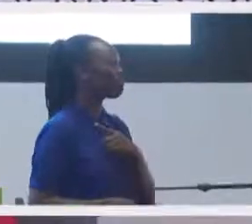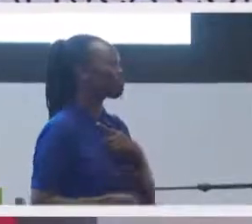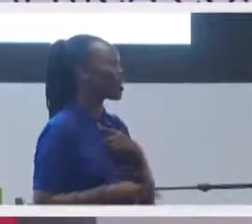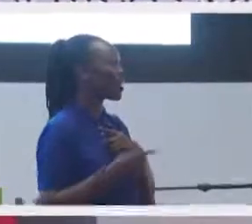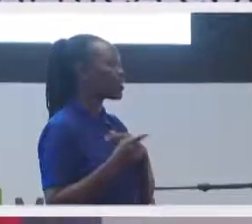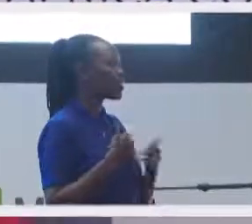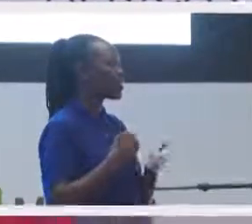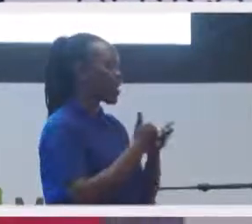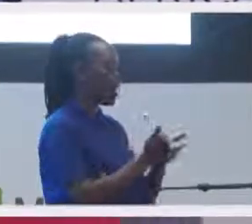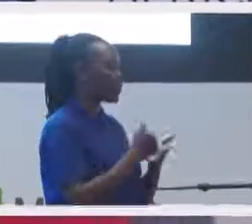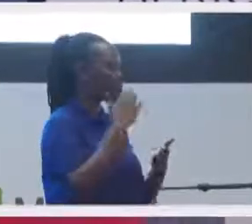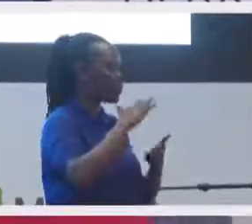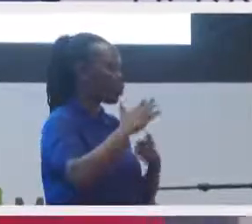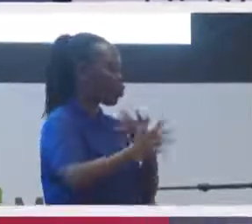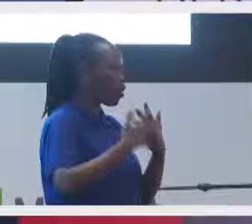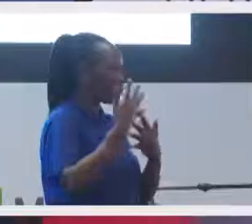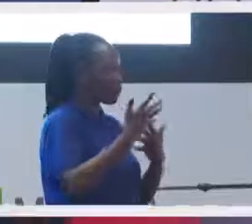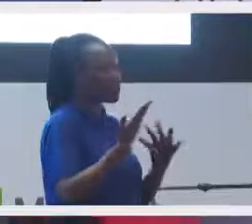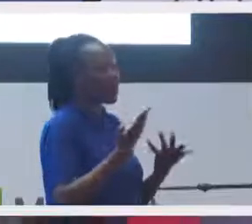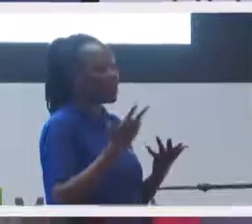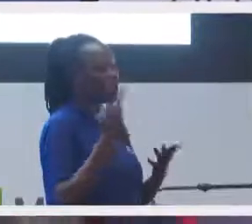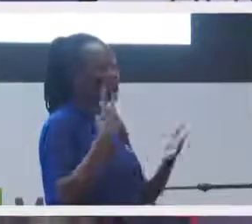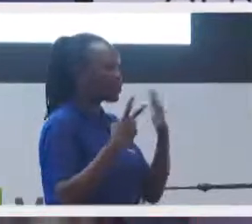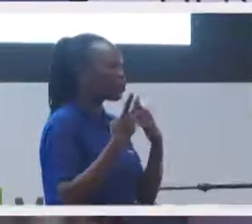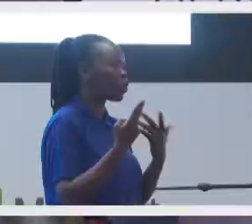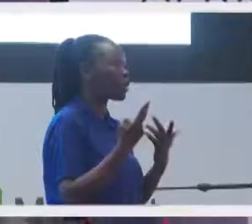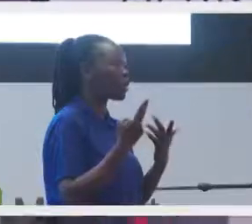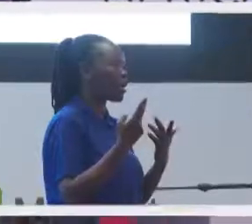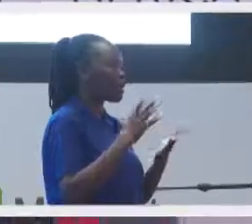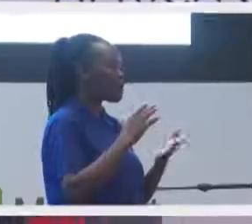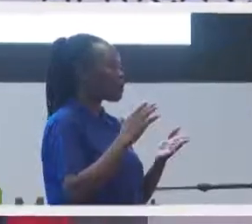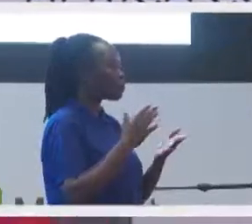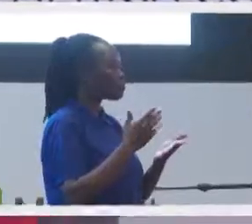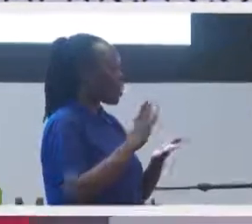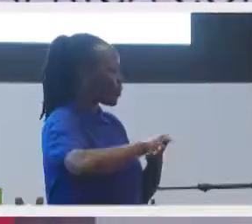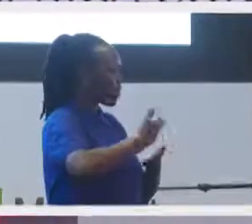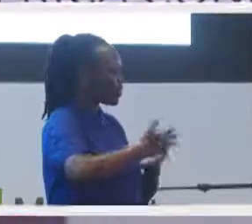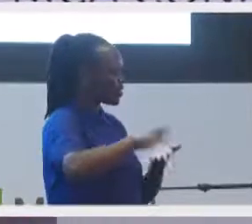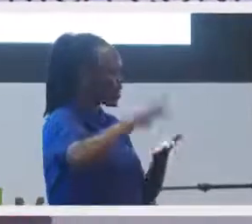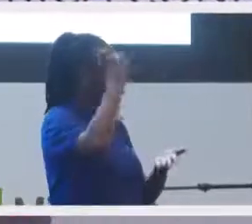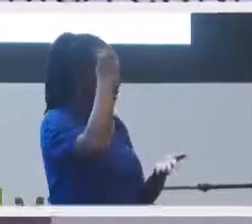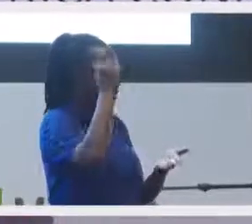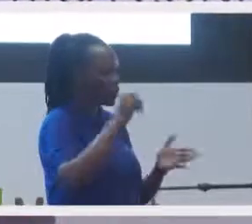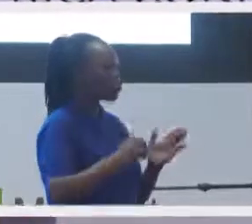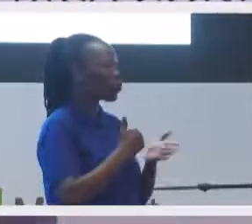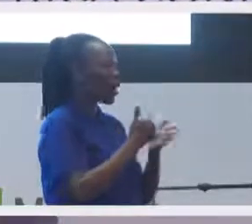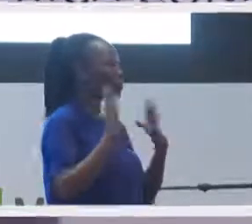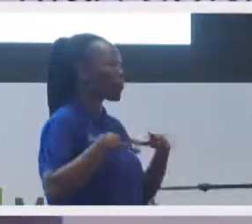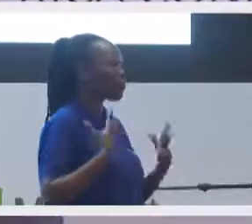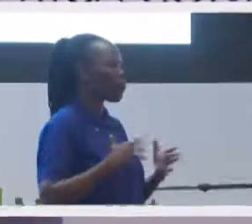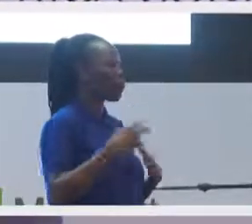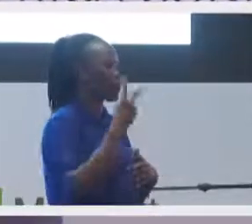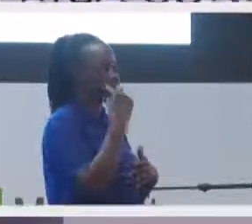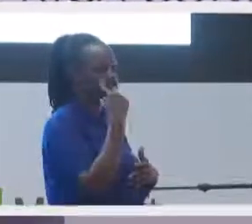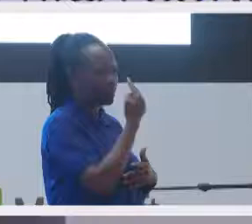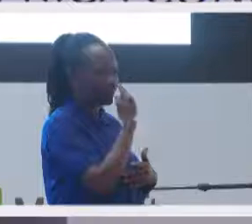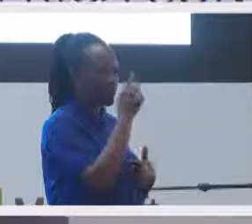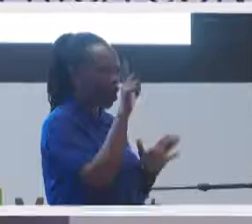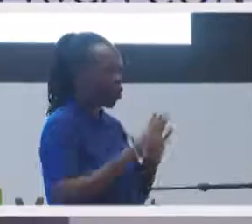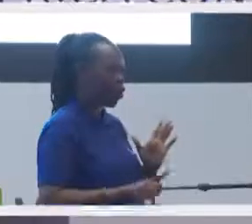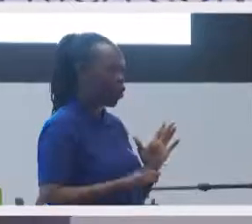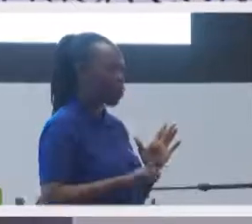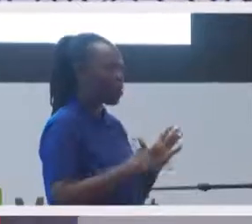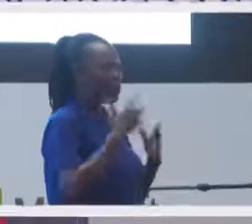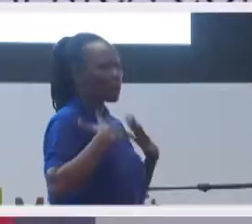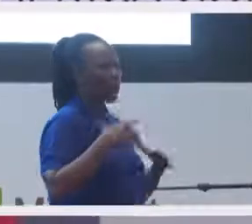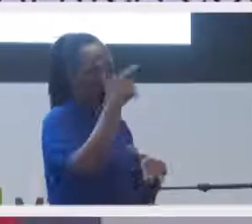computer vision, machine learning, artificial intelligence to assist people with low vision or blind users to understand,